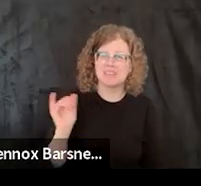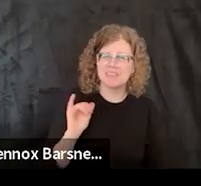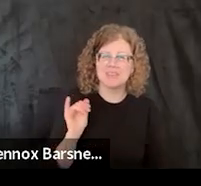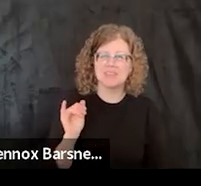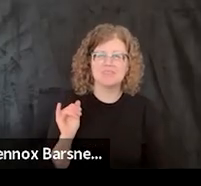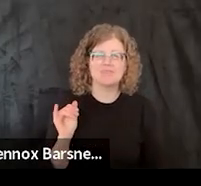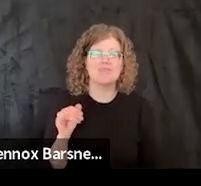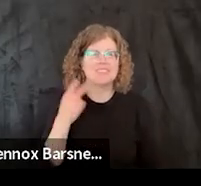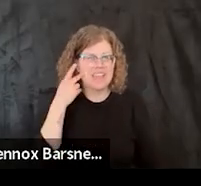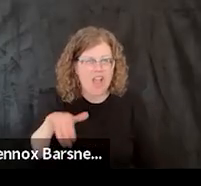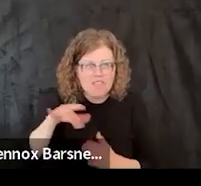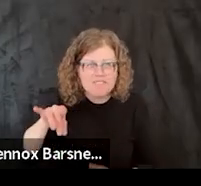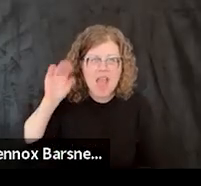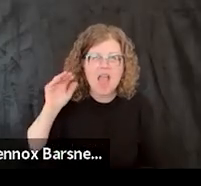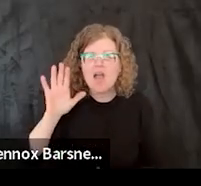more.